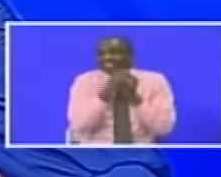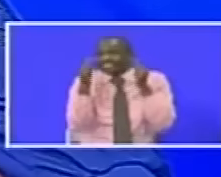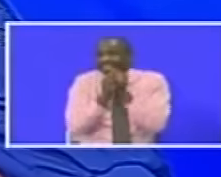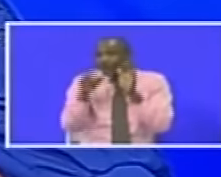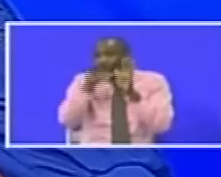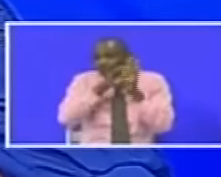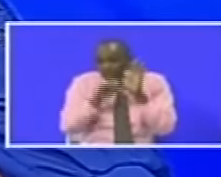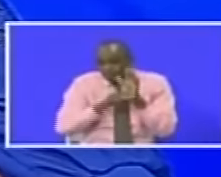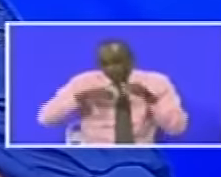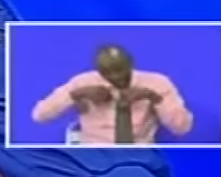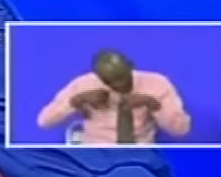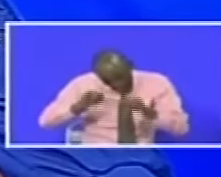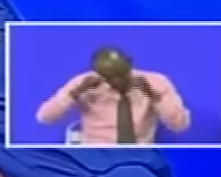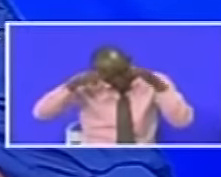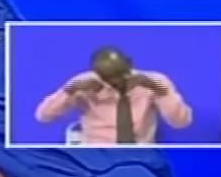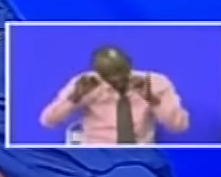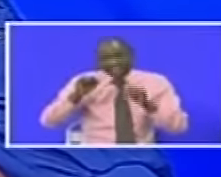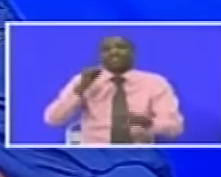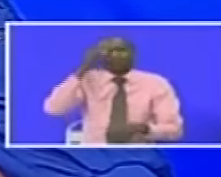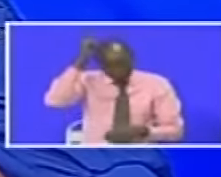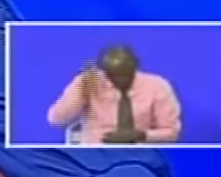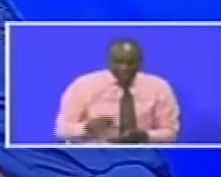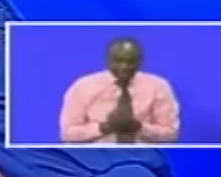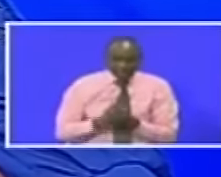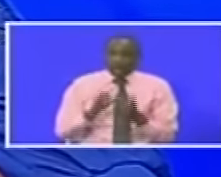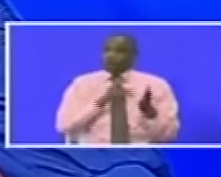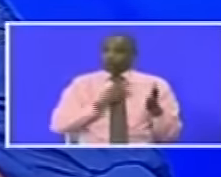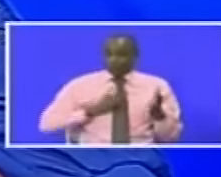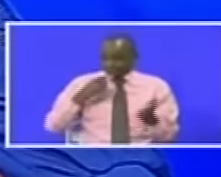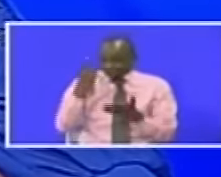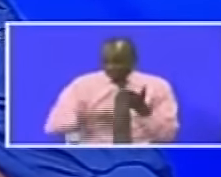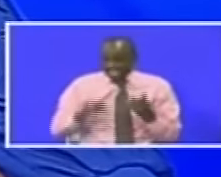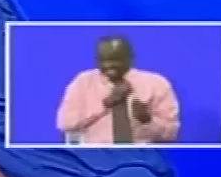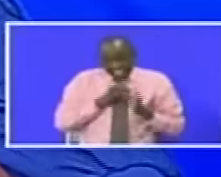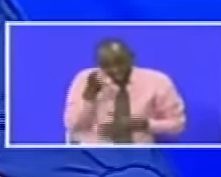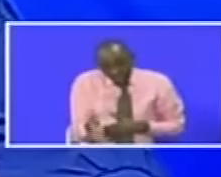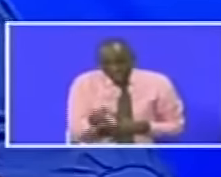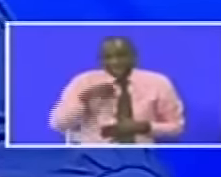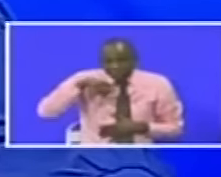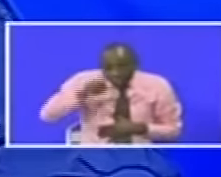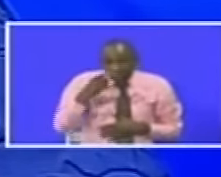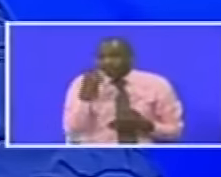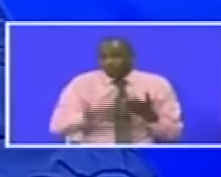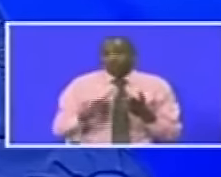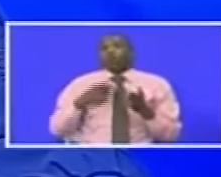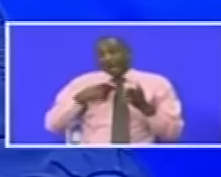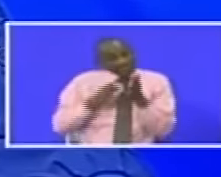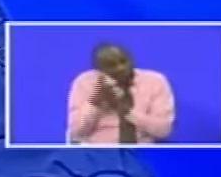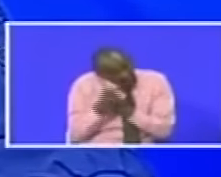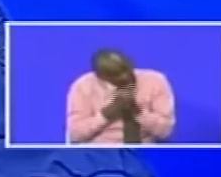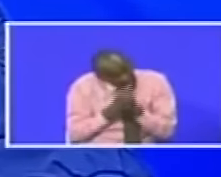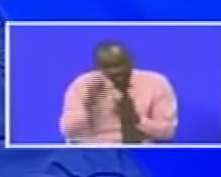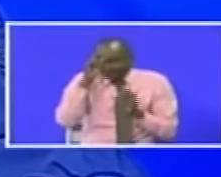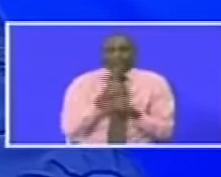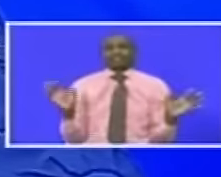Constitution is implemented to the letter. The committee argues that the current senators are too engrossed in trying to become governors